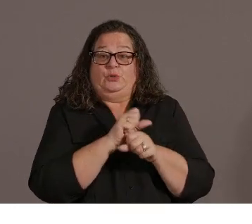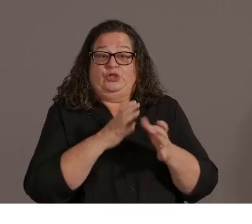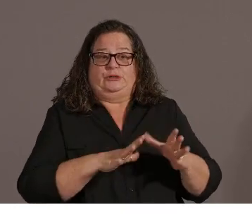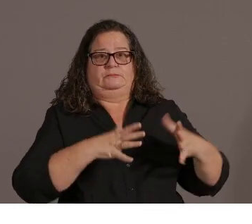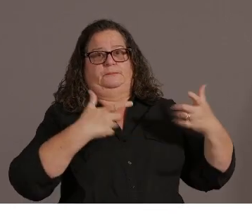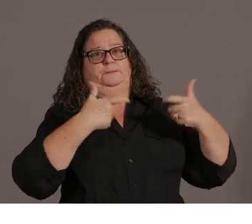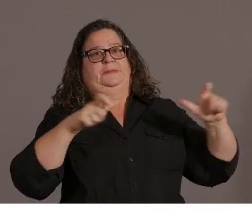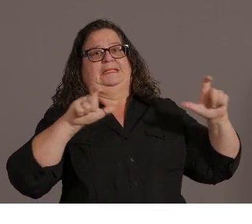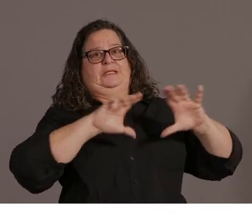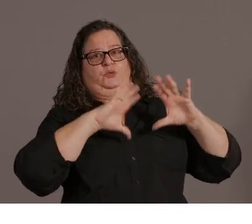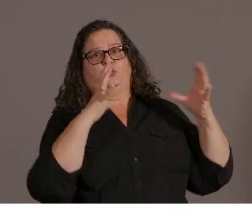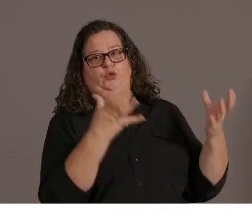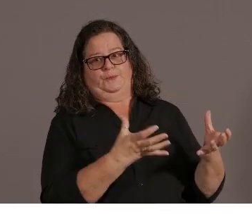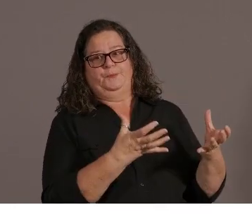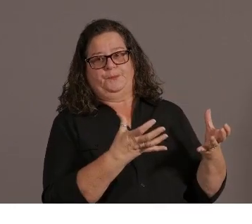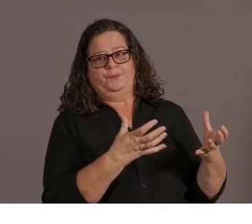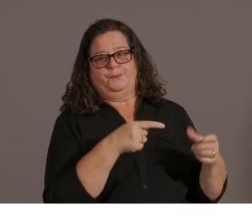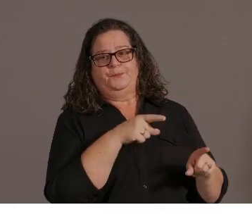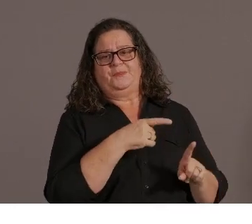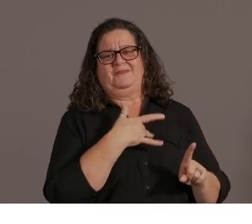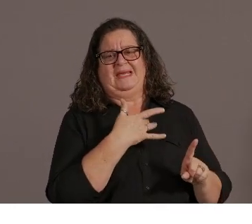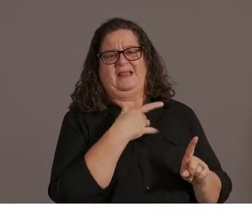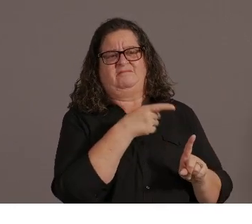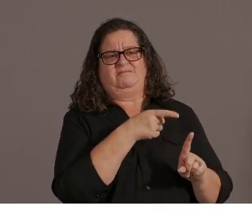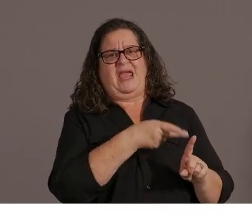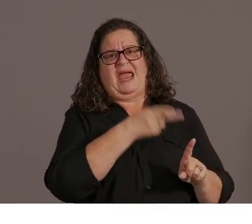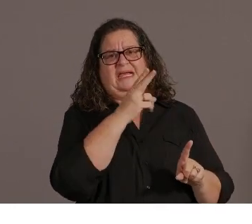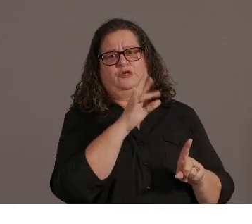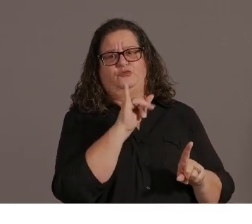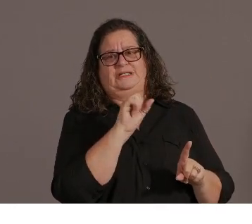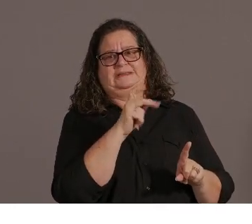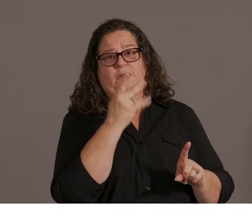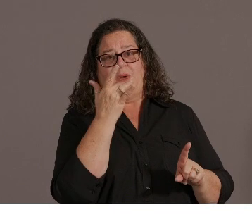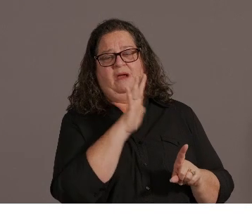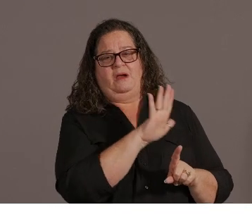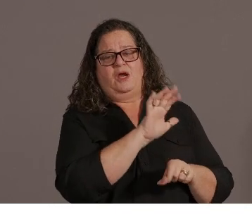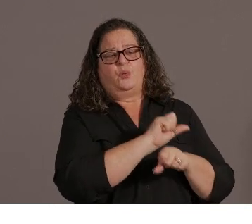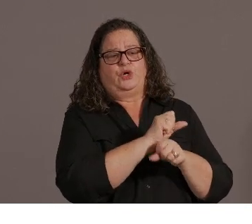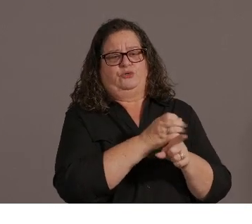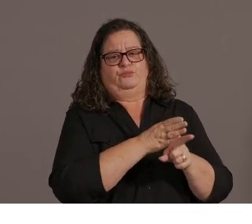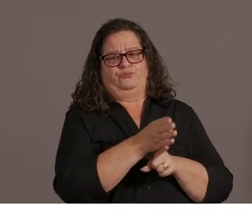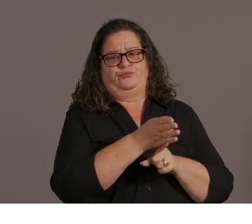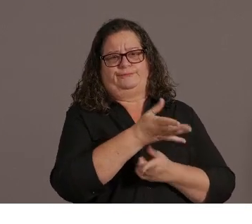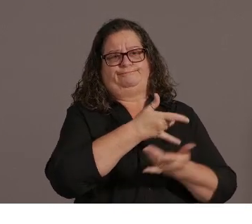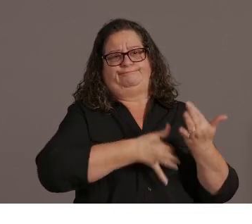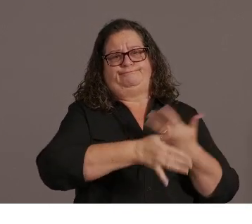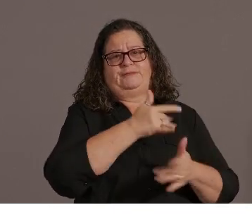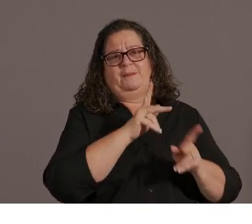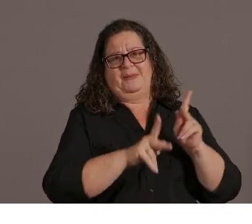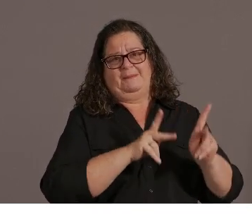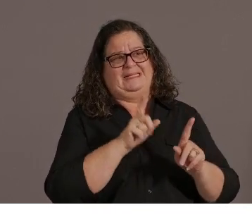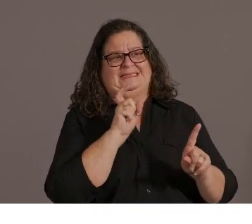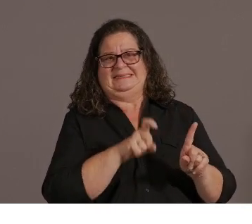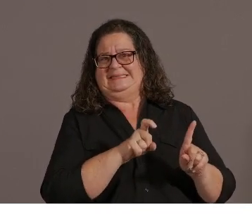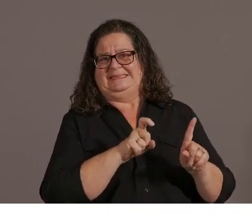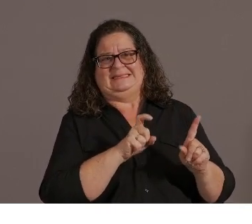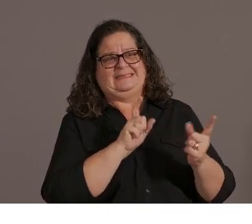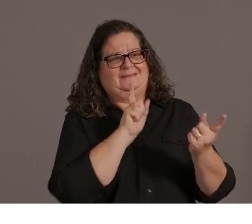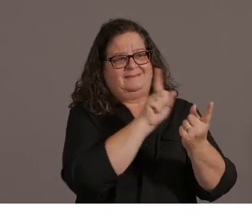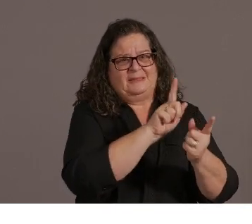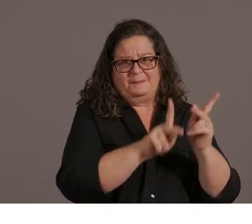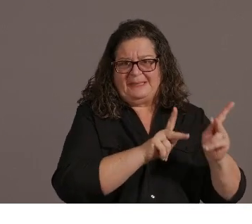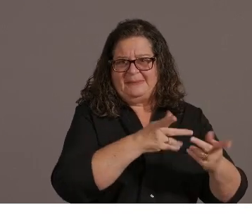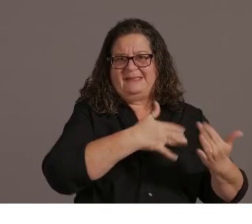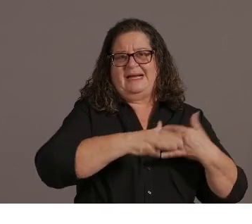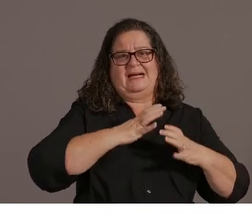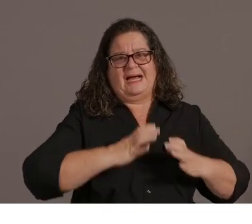for work-related exposure. And that's because their work-related duties have to be performed on site. It involves being within 6 feet